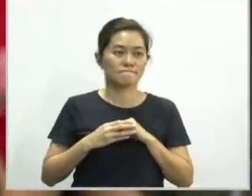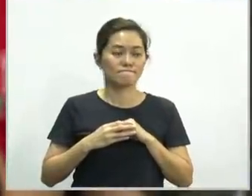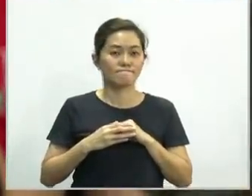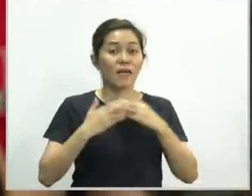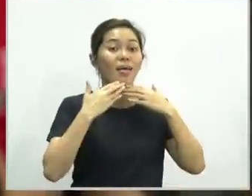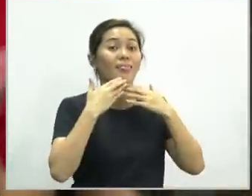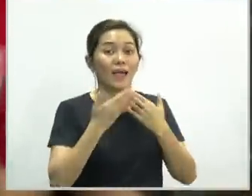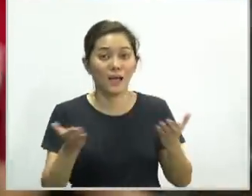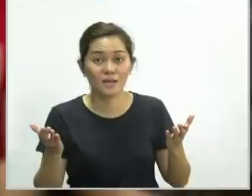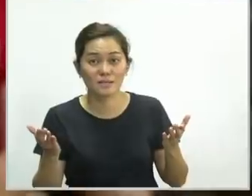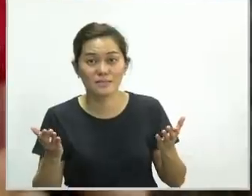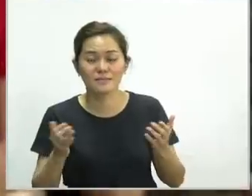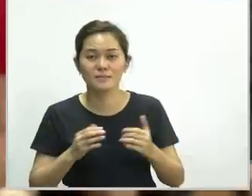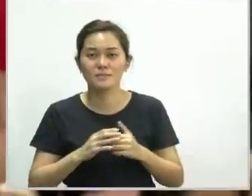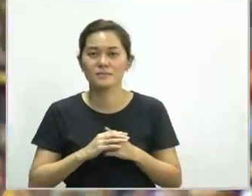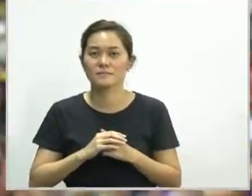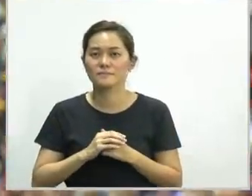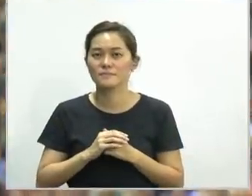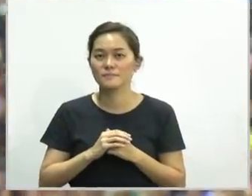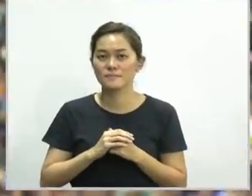Thank you.